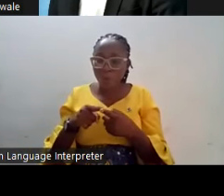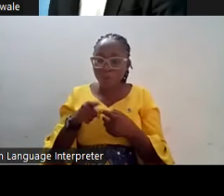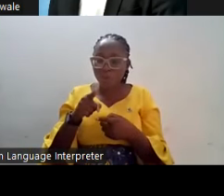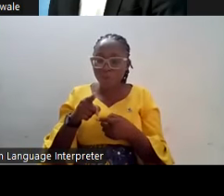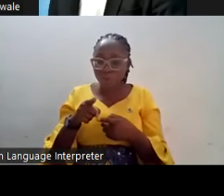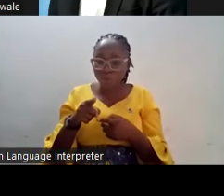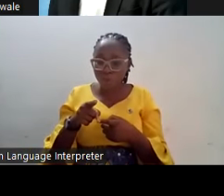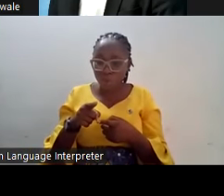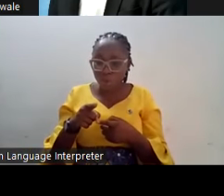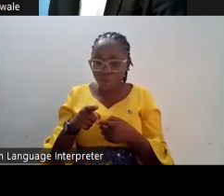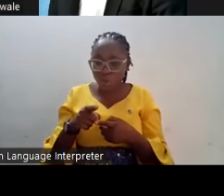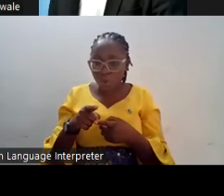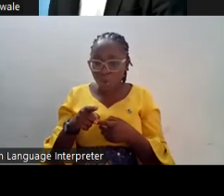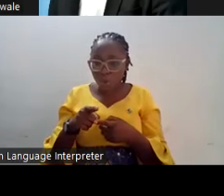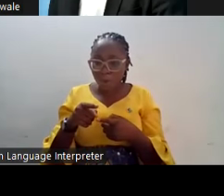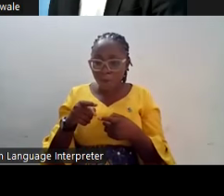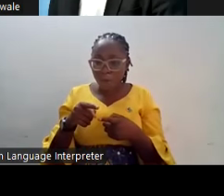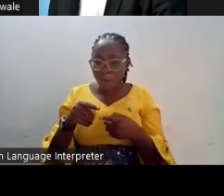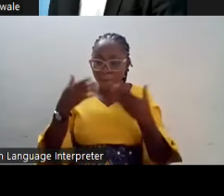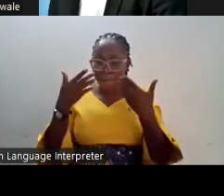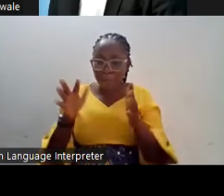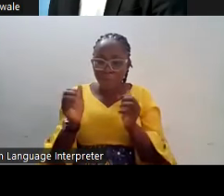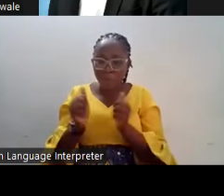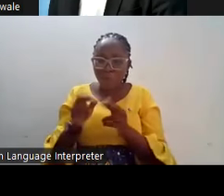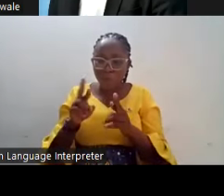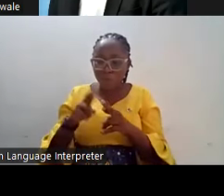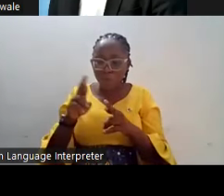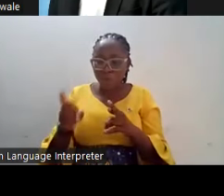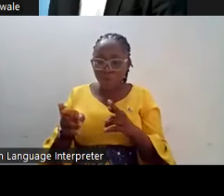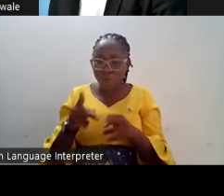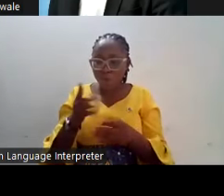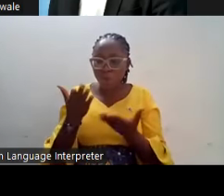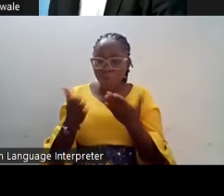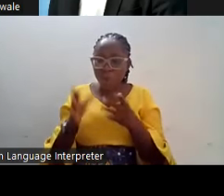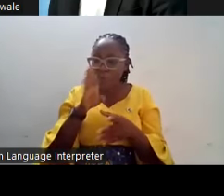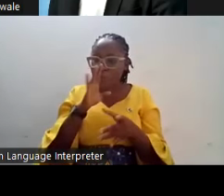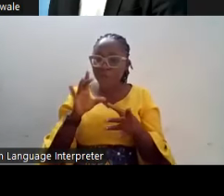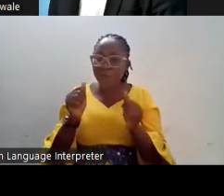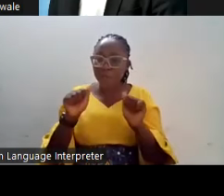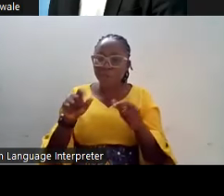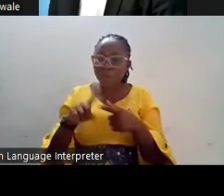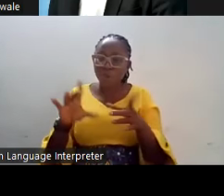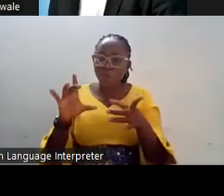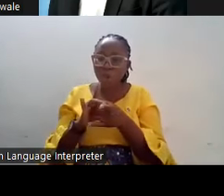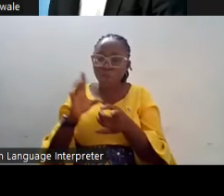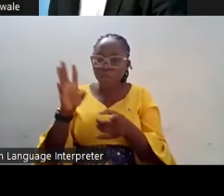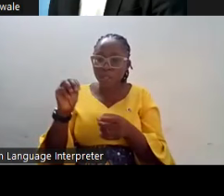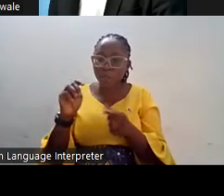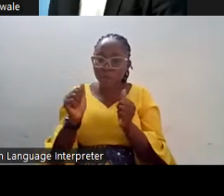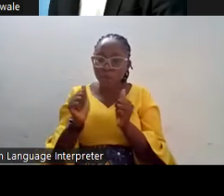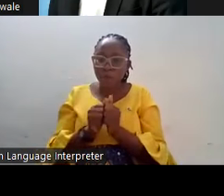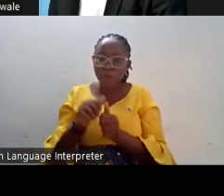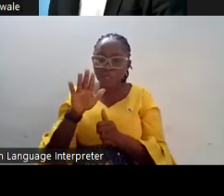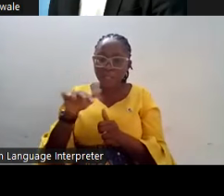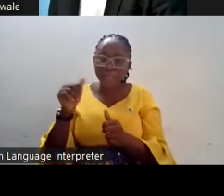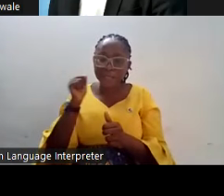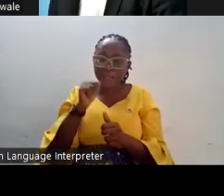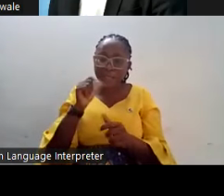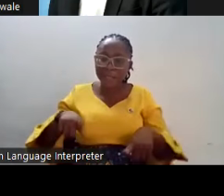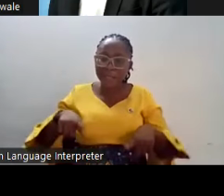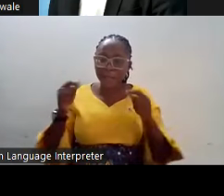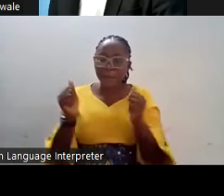the assessment results, you might be able to connect them to the child's everyday life. So the child, like if you